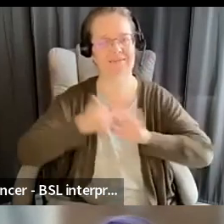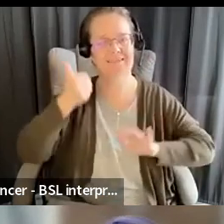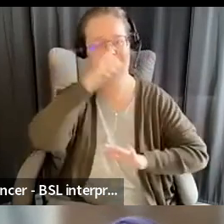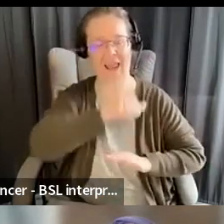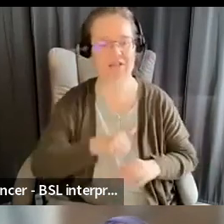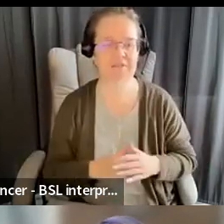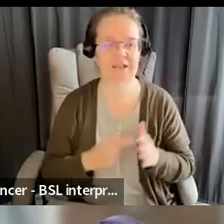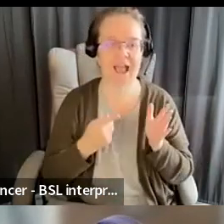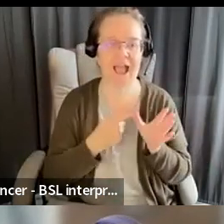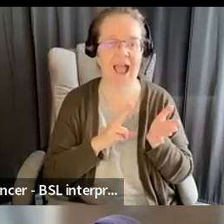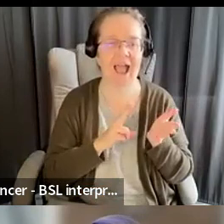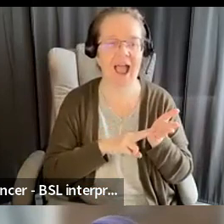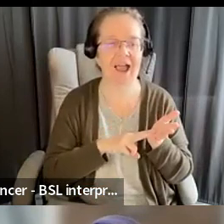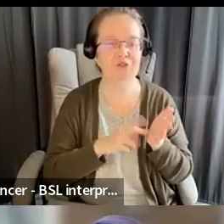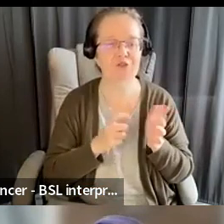Hisler.